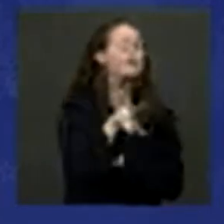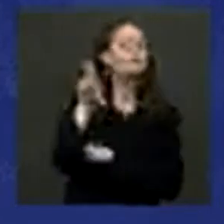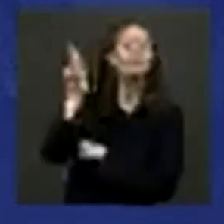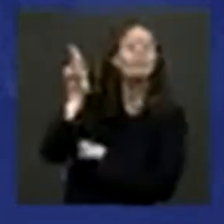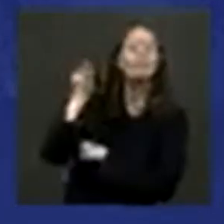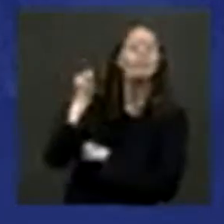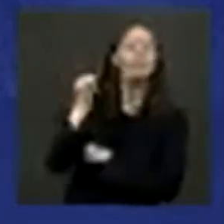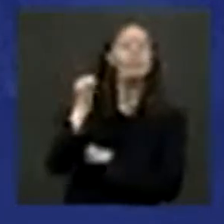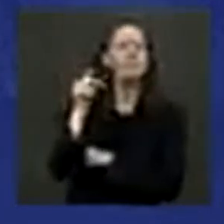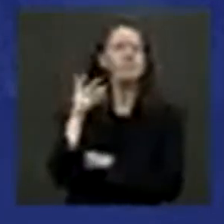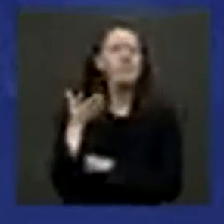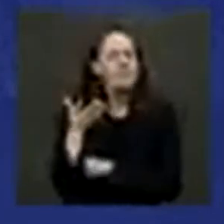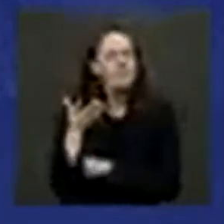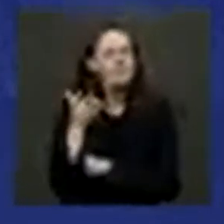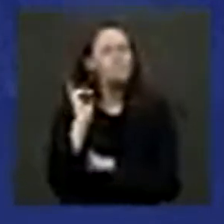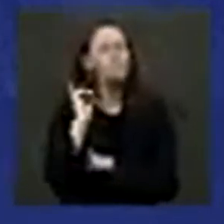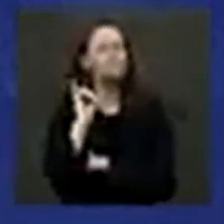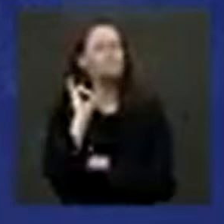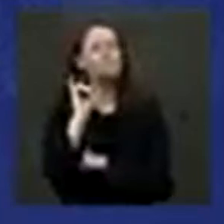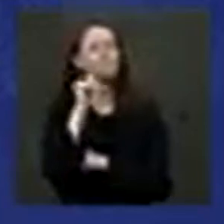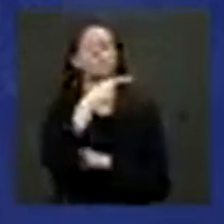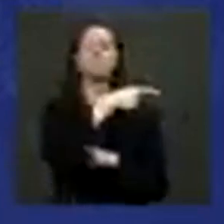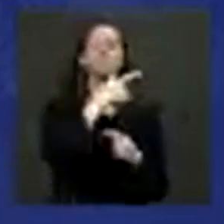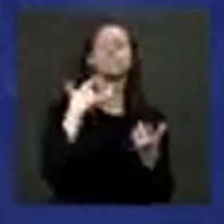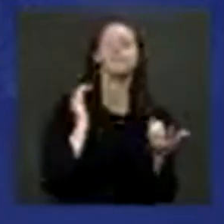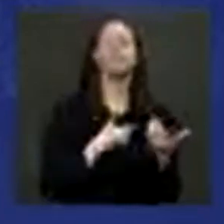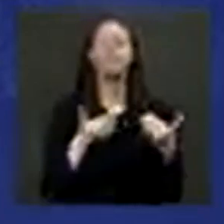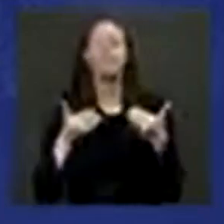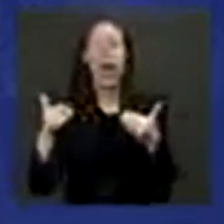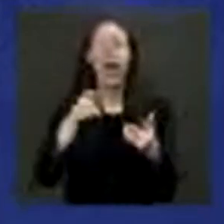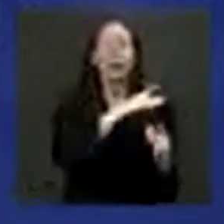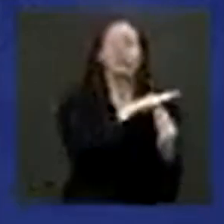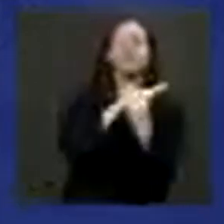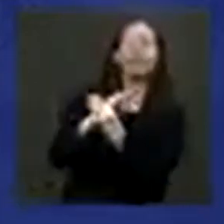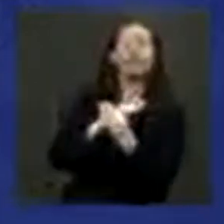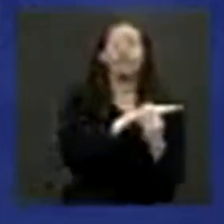procedural tricks to block us from doing the job that they won't do.